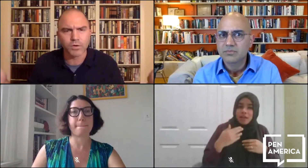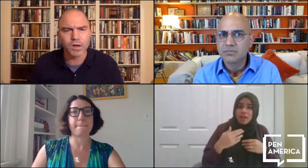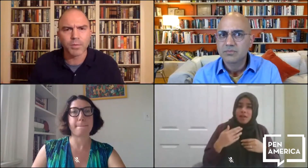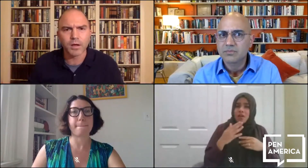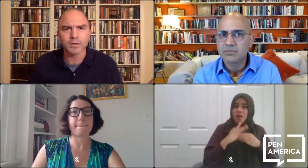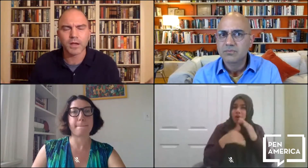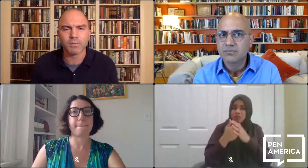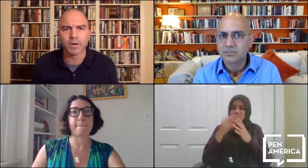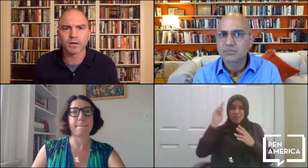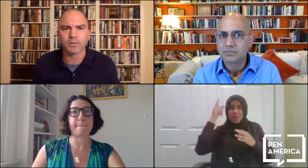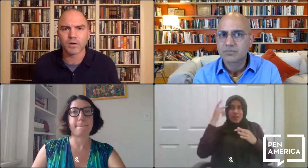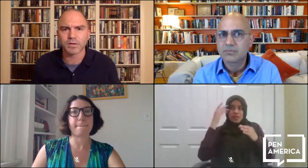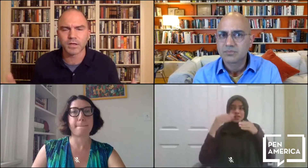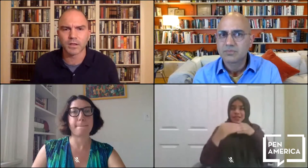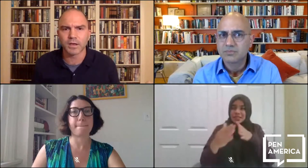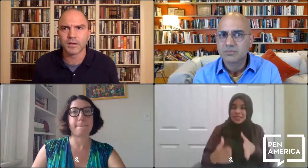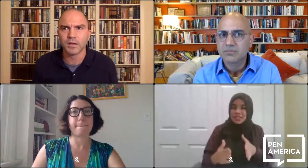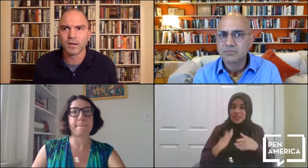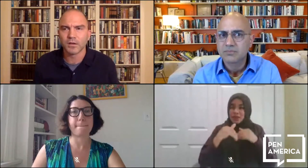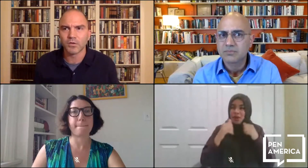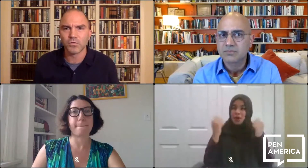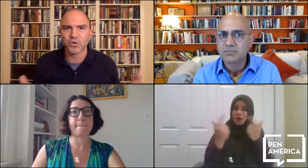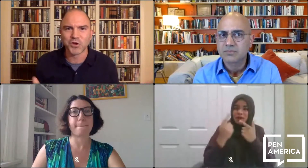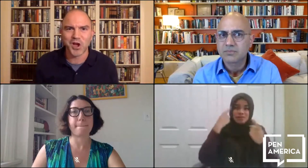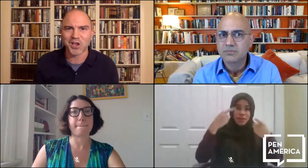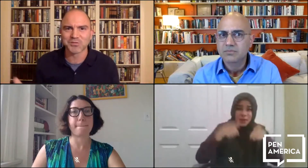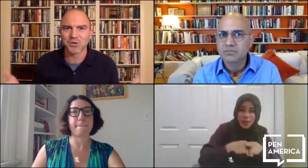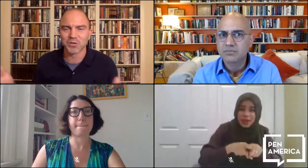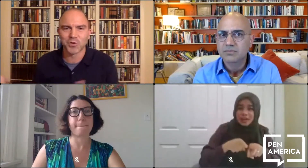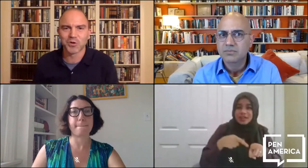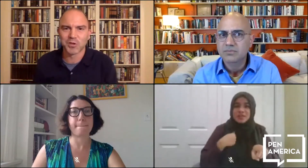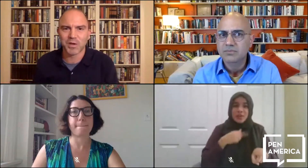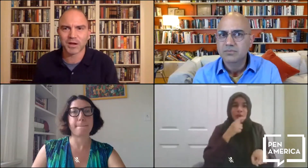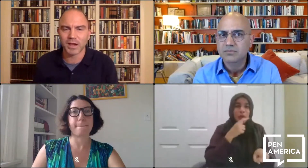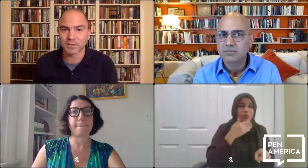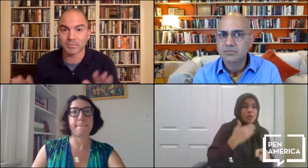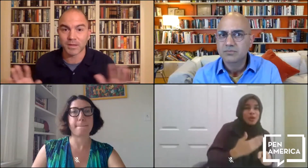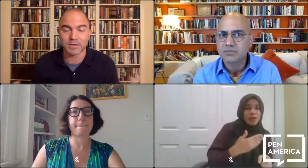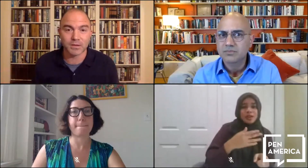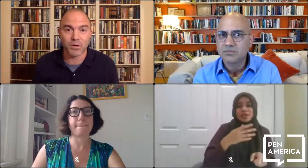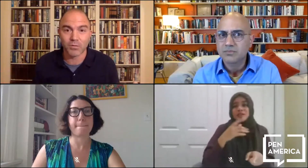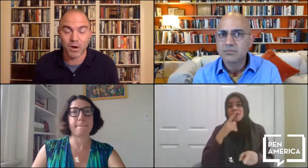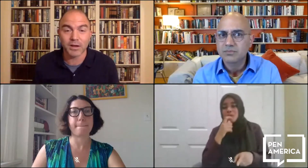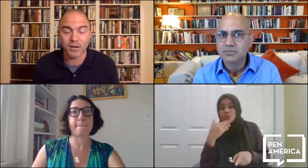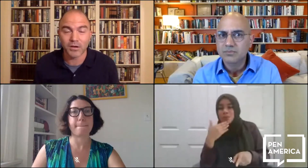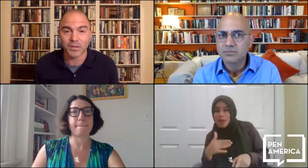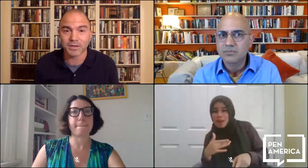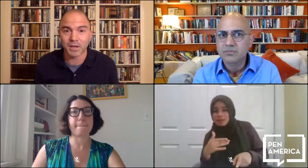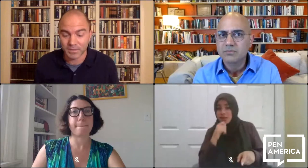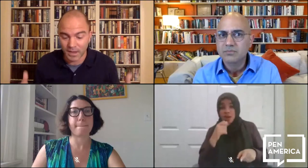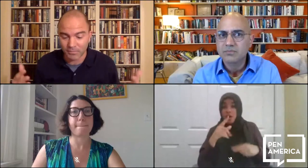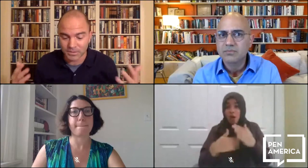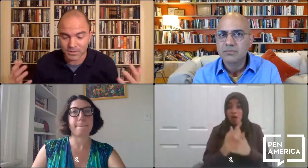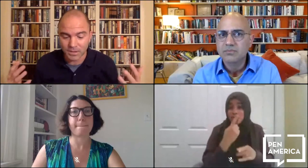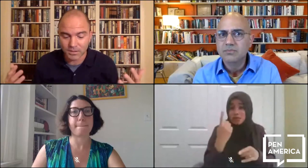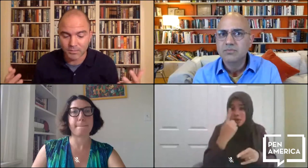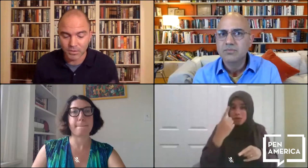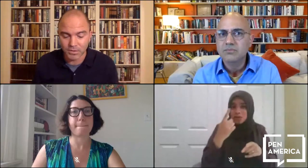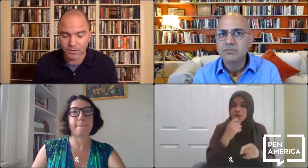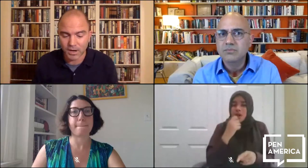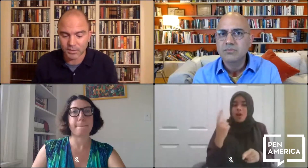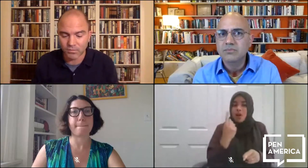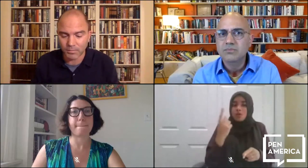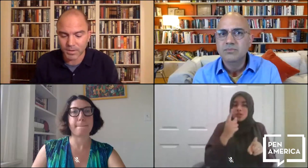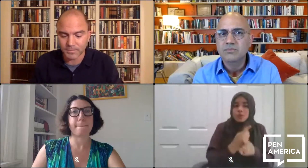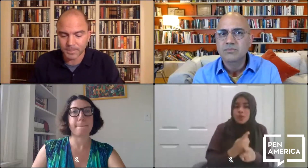all have agreed upon. Everybody could have articulated who the good guys were in the world and the bad guys. I'm not saying they were all right all the time, but that was the